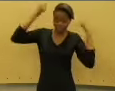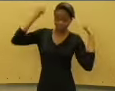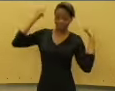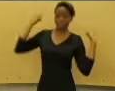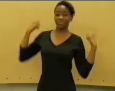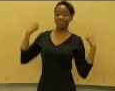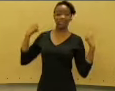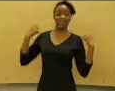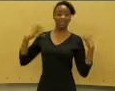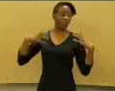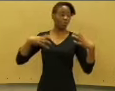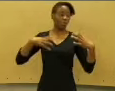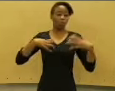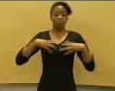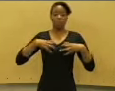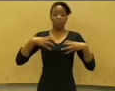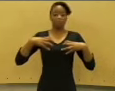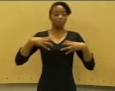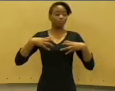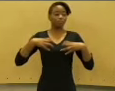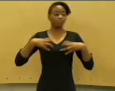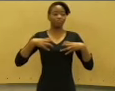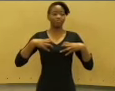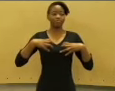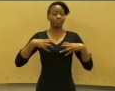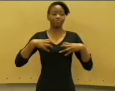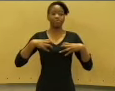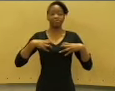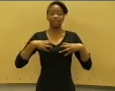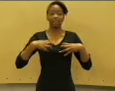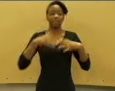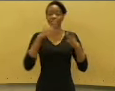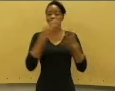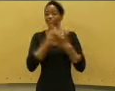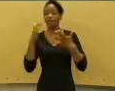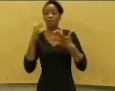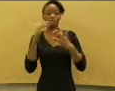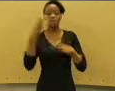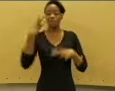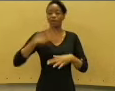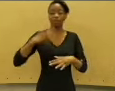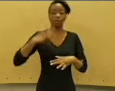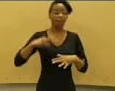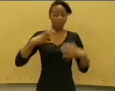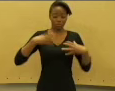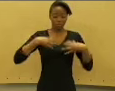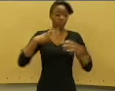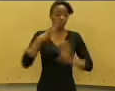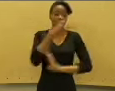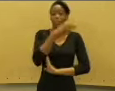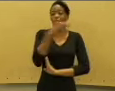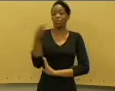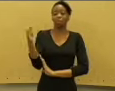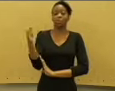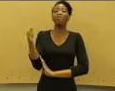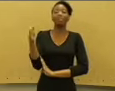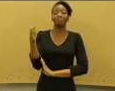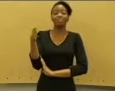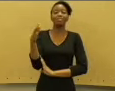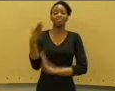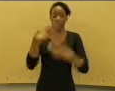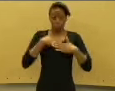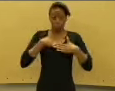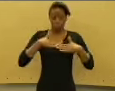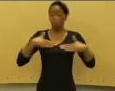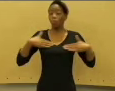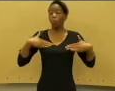none of this. And she's like, none of what? You know? So already my daughter's being shamed for her body